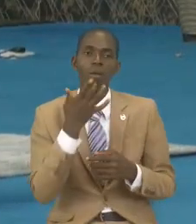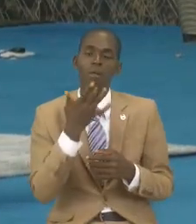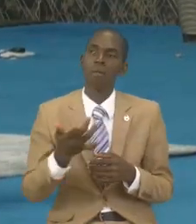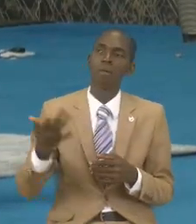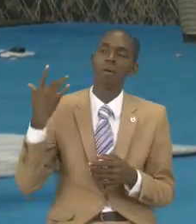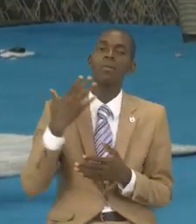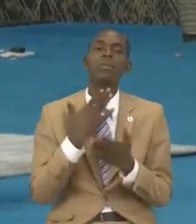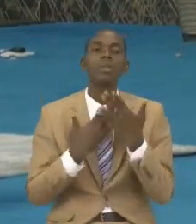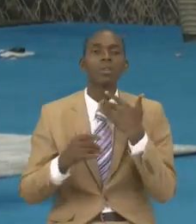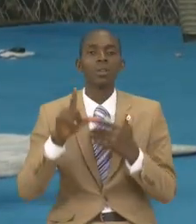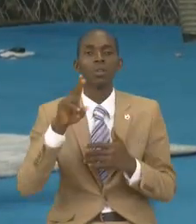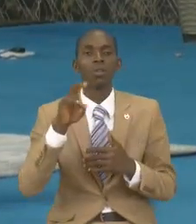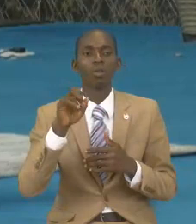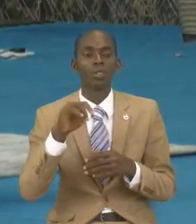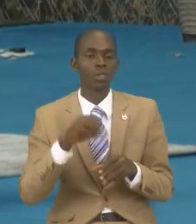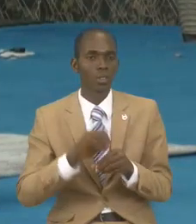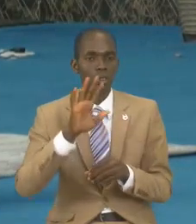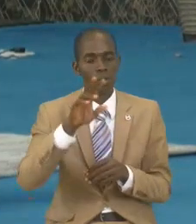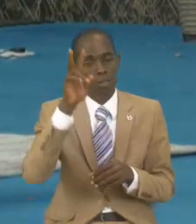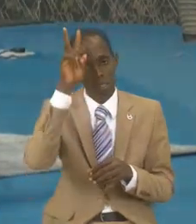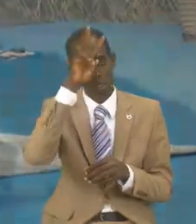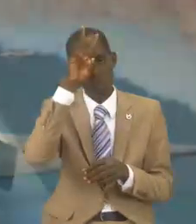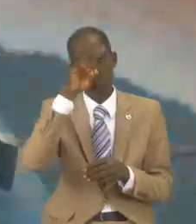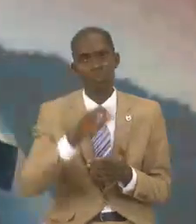in your ignorance. But 15,